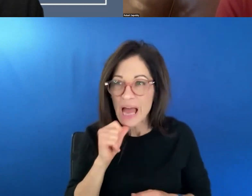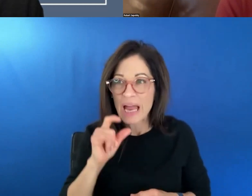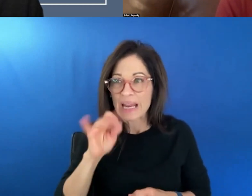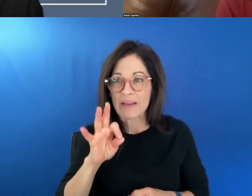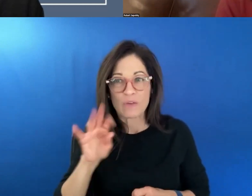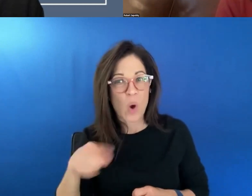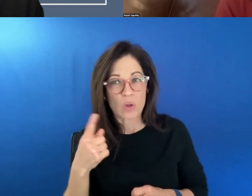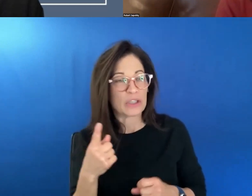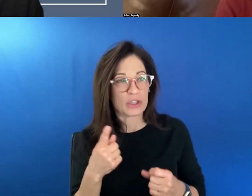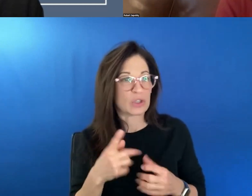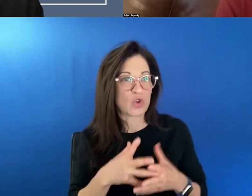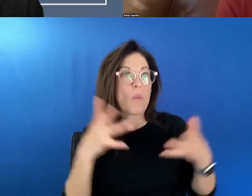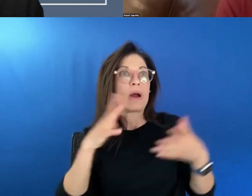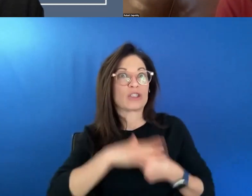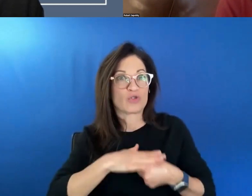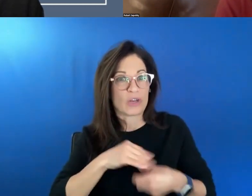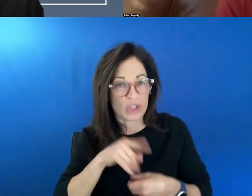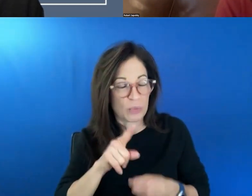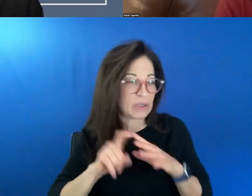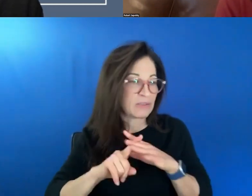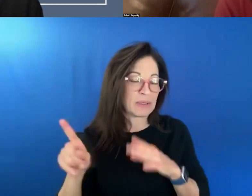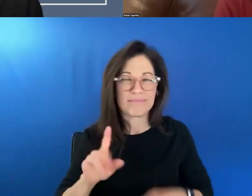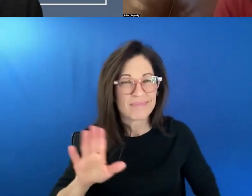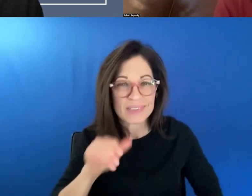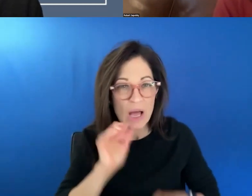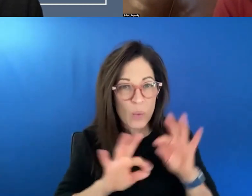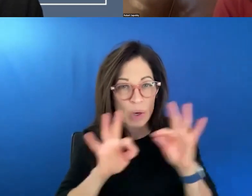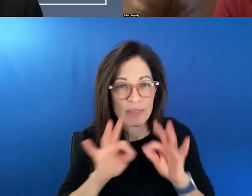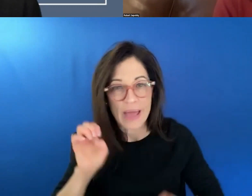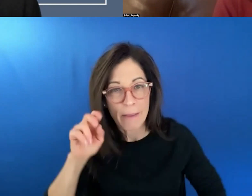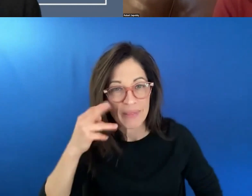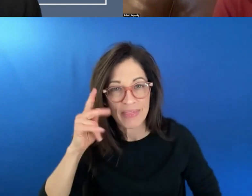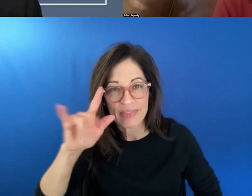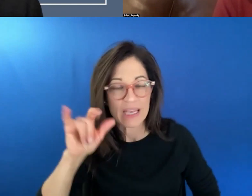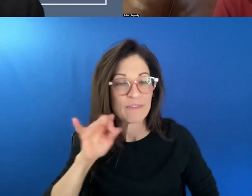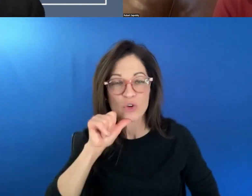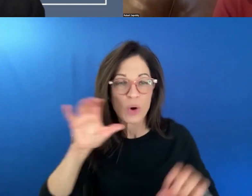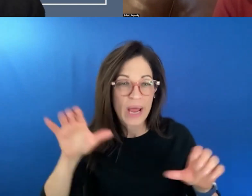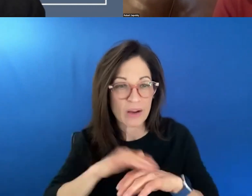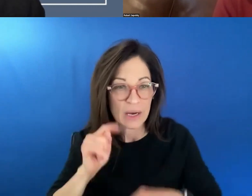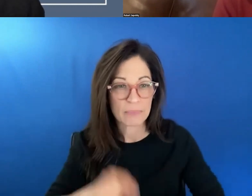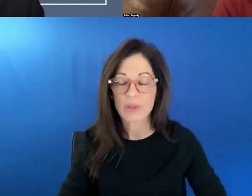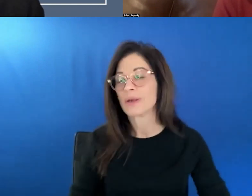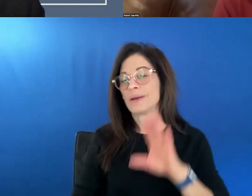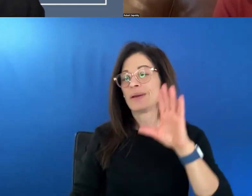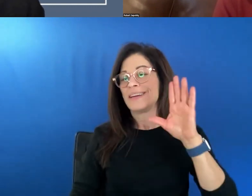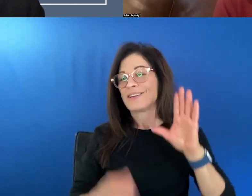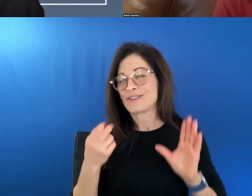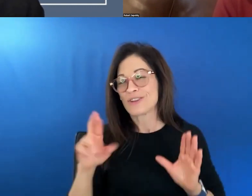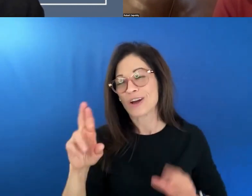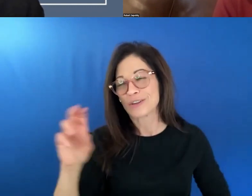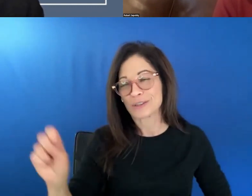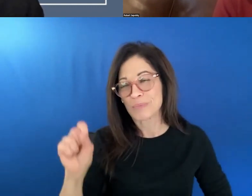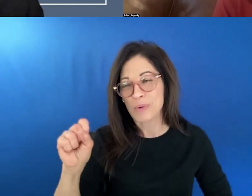much distress in you that you got to flee from it. Dr. Sapolsky, we are out of time for your fireside chat, but this has